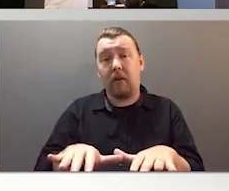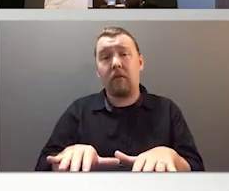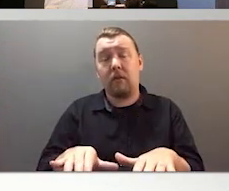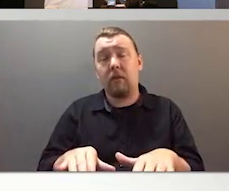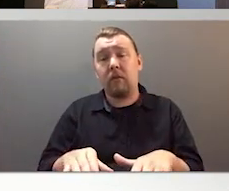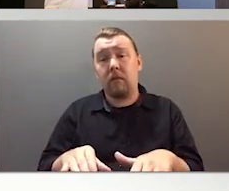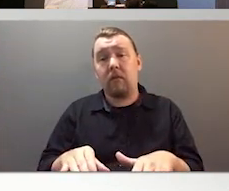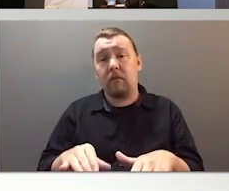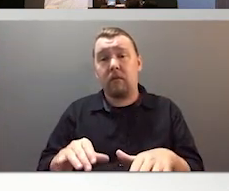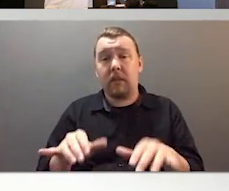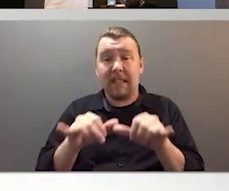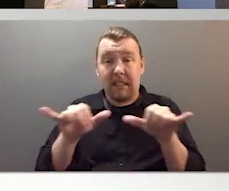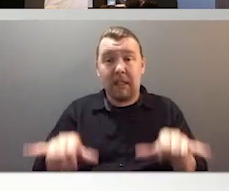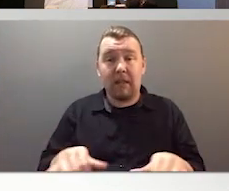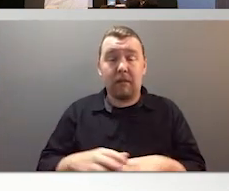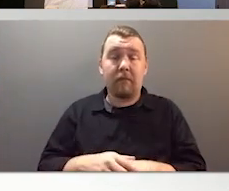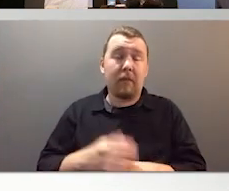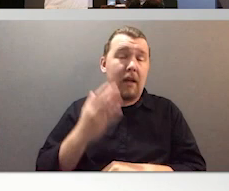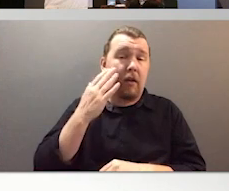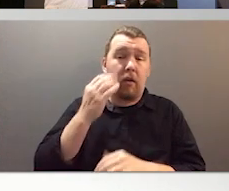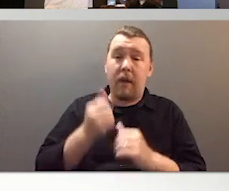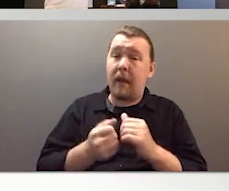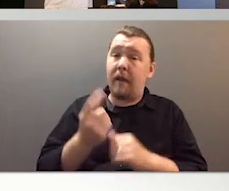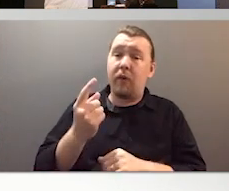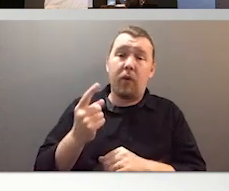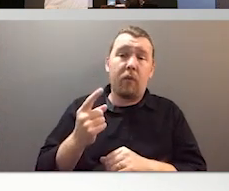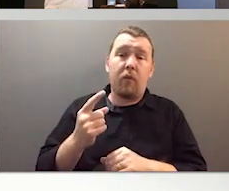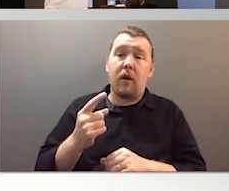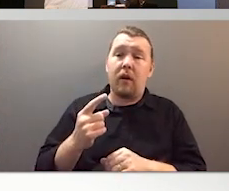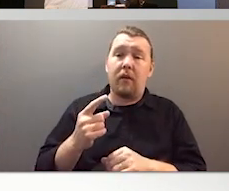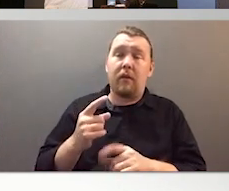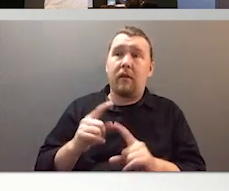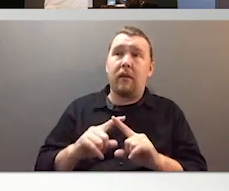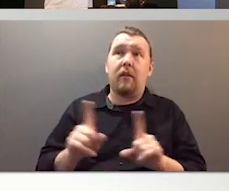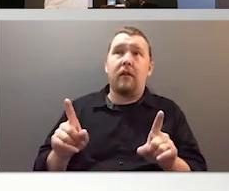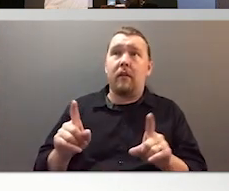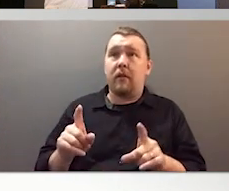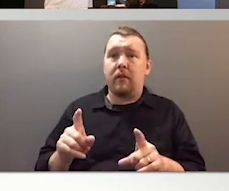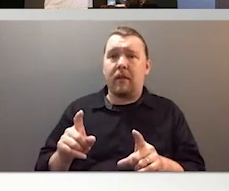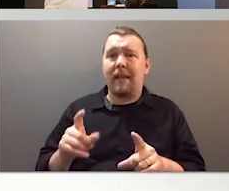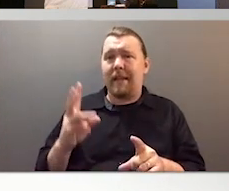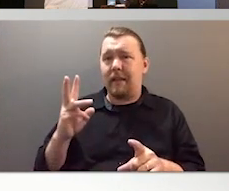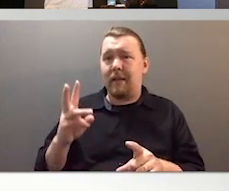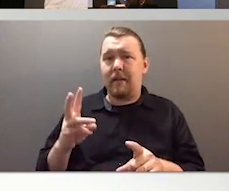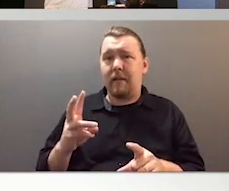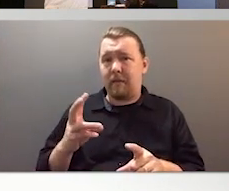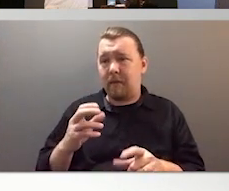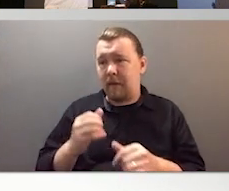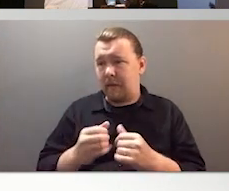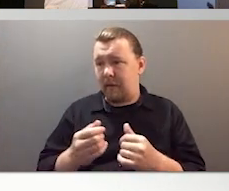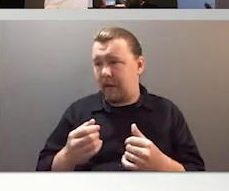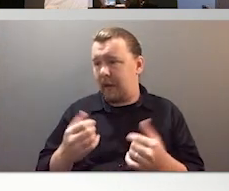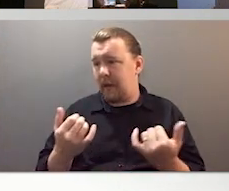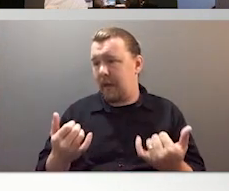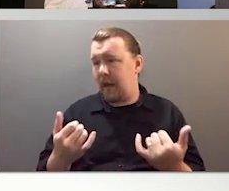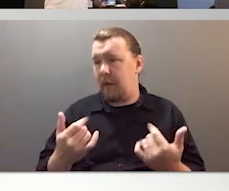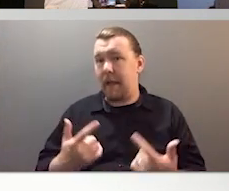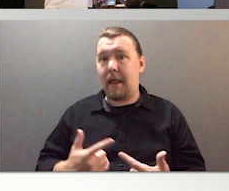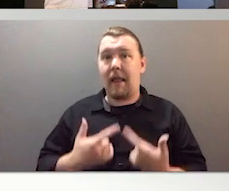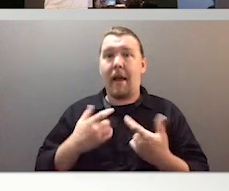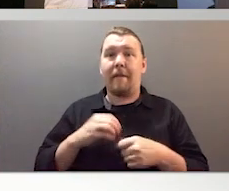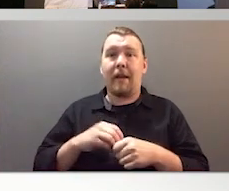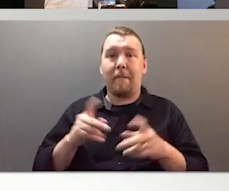I haven't done this in a year and a half. So, it's the same thing. It's like, oh yeah, I have a live audience. It's not